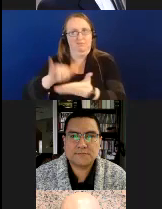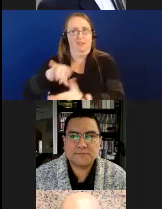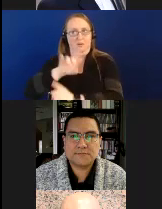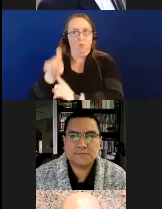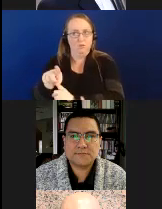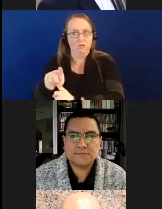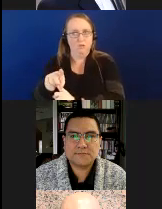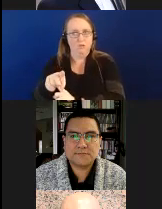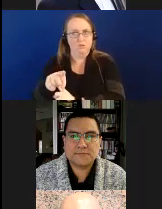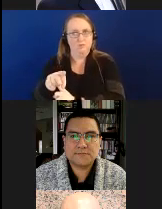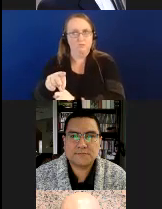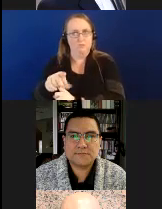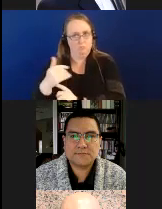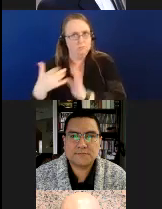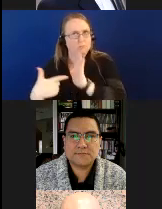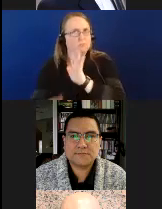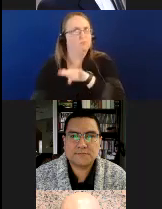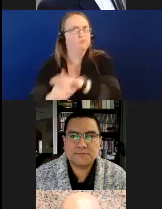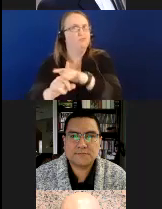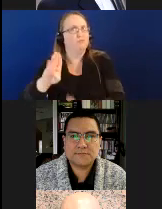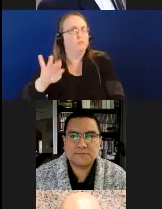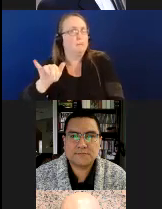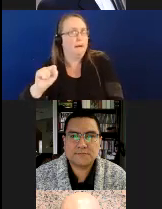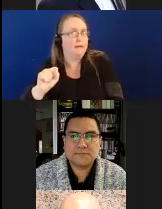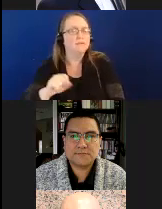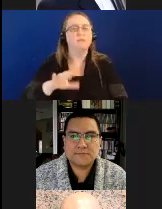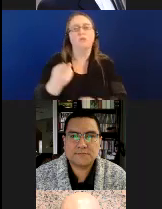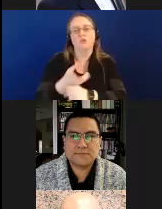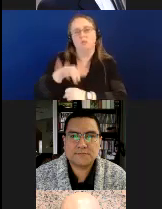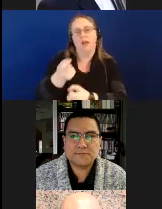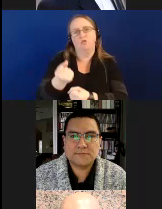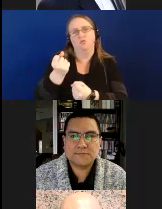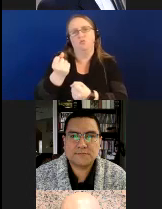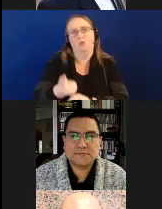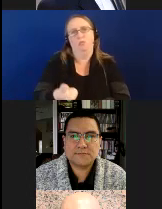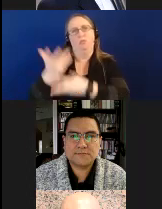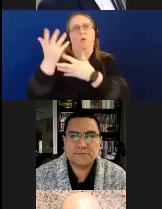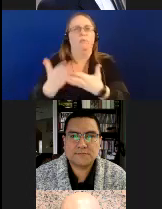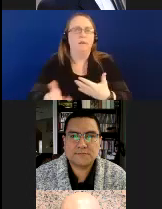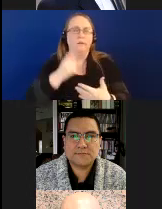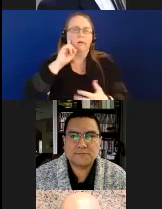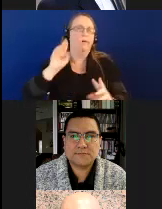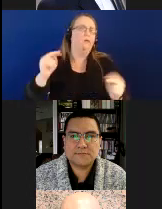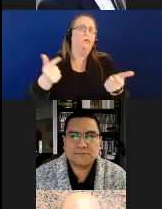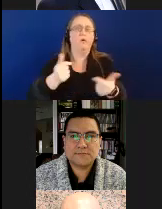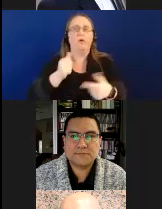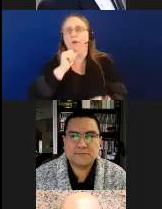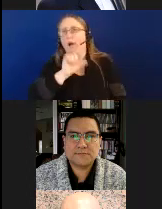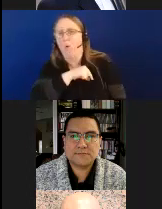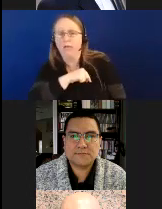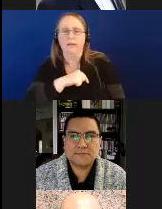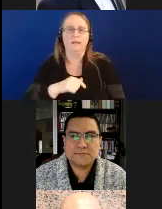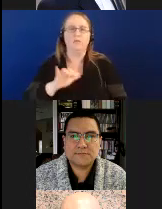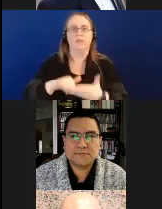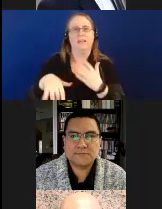is it resulting in some sort of bias? And so we use this to actually throw out items that we don't think are good, are not quality. And so this is that extra